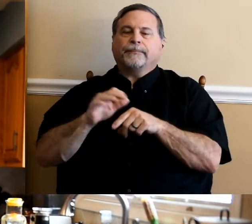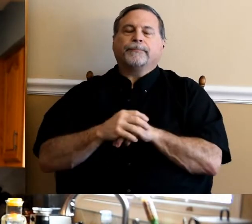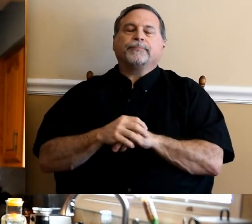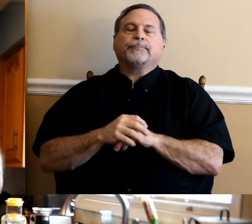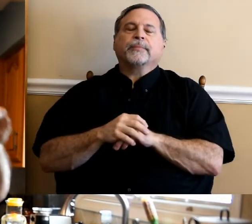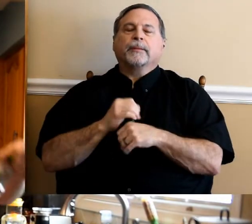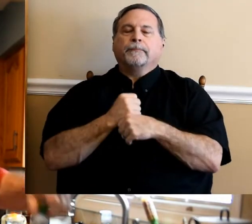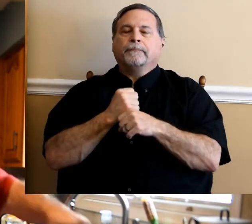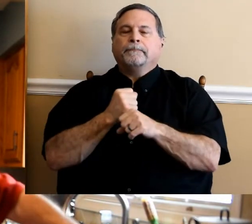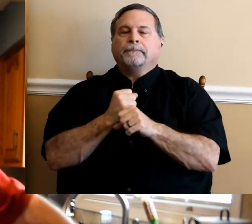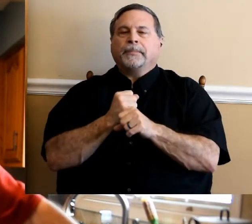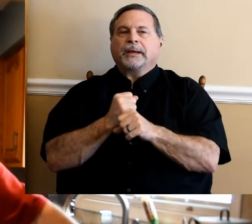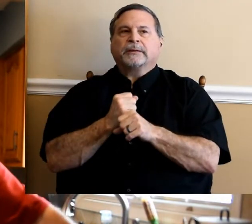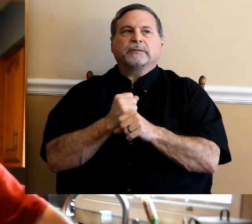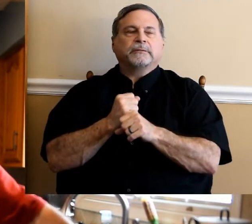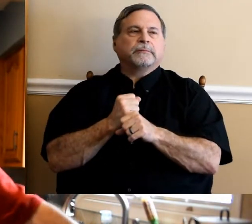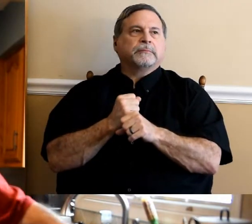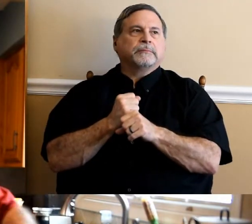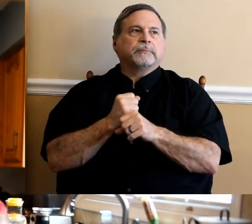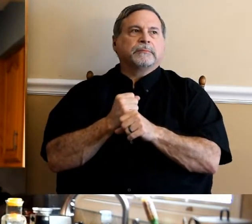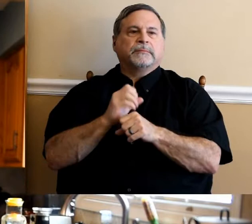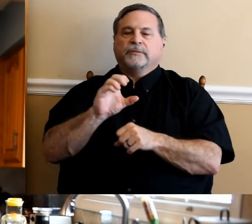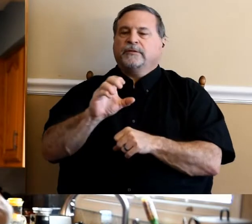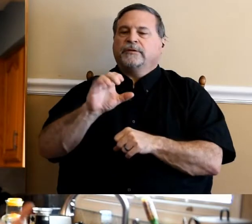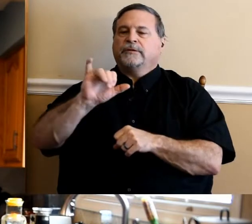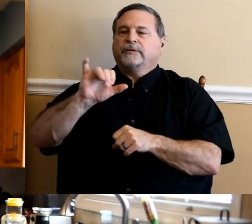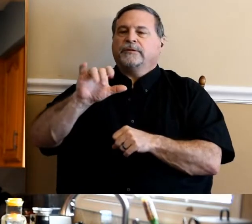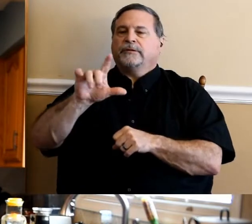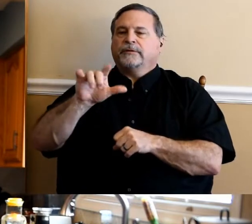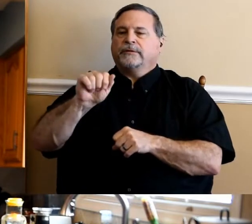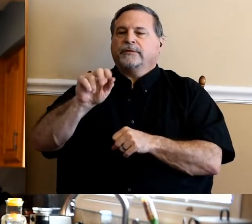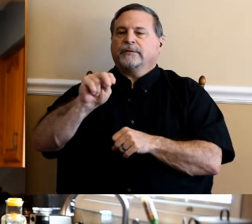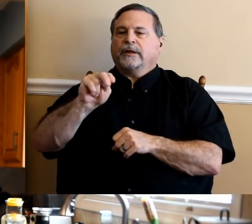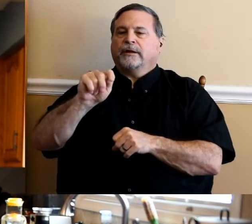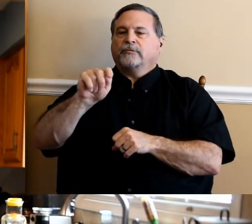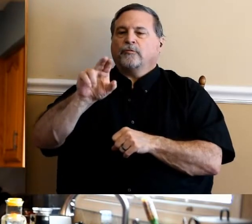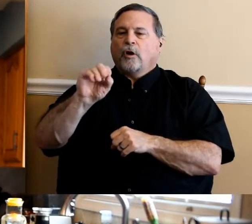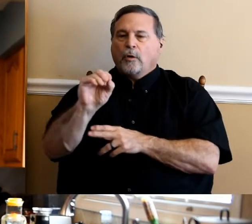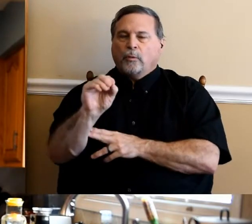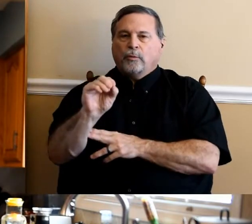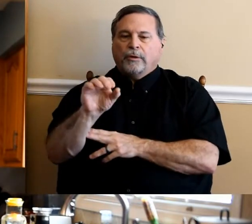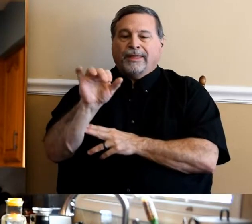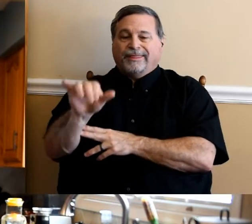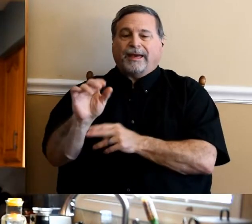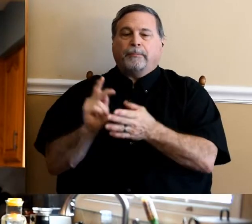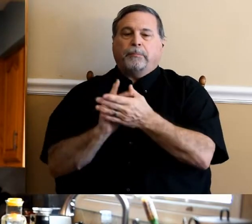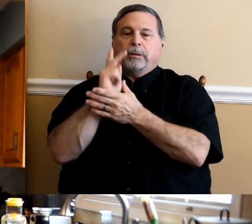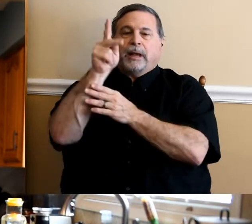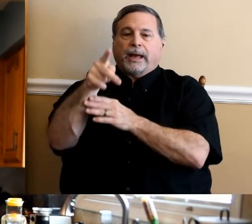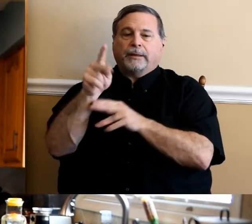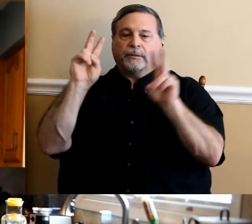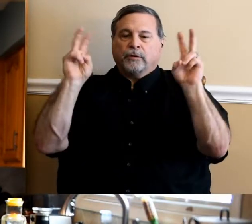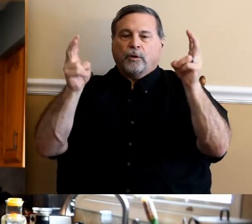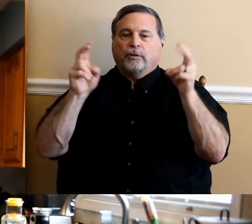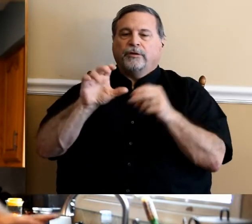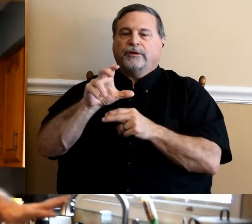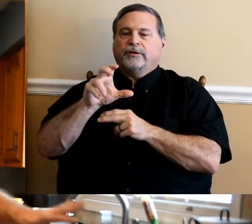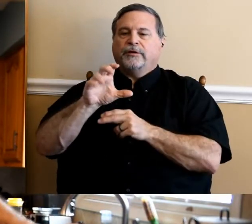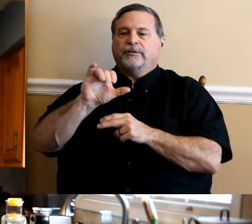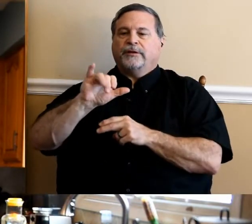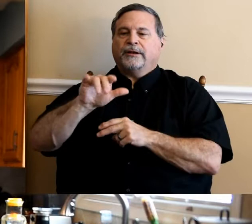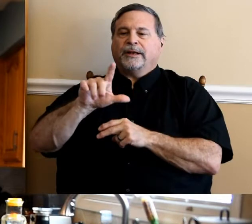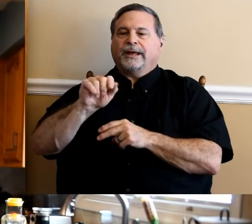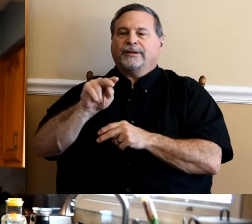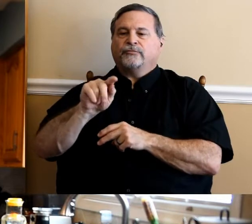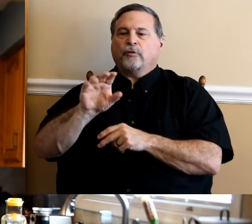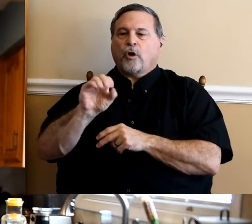that is what makes up when you're having cilantro. The plant itself is cilantro, but this is a